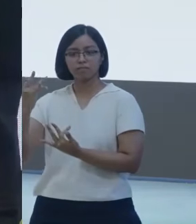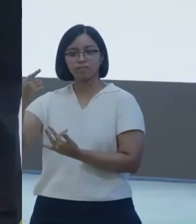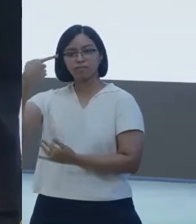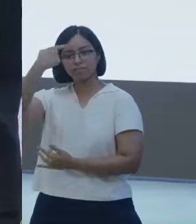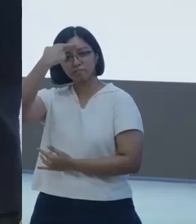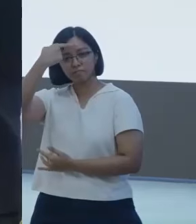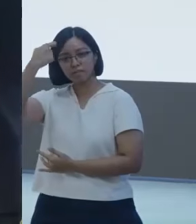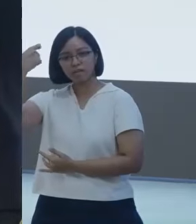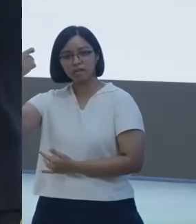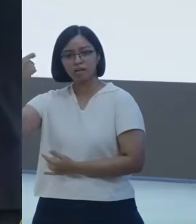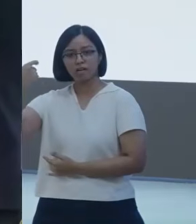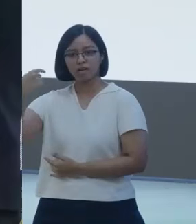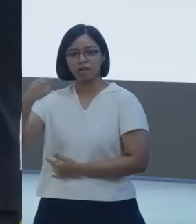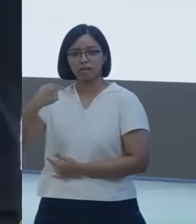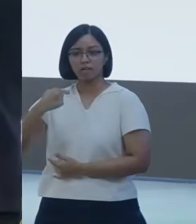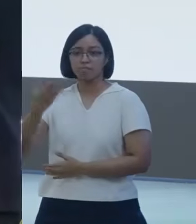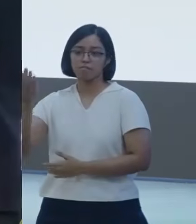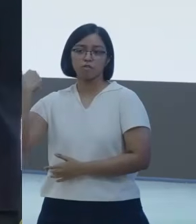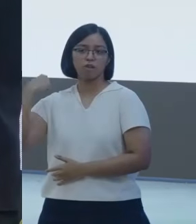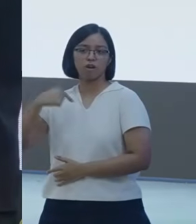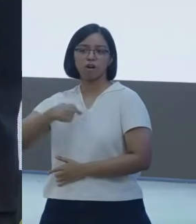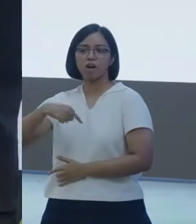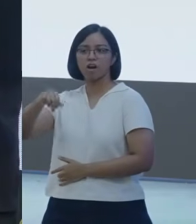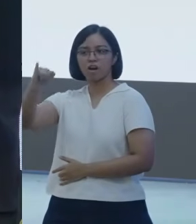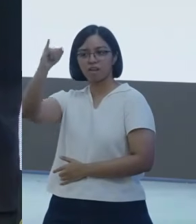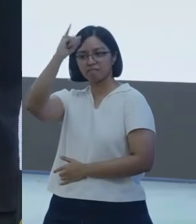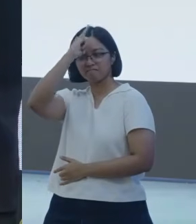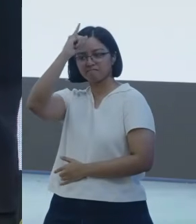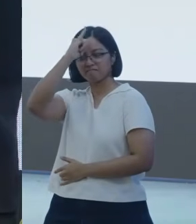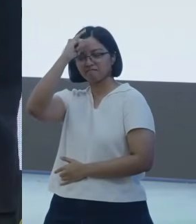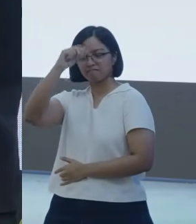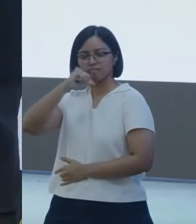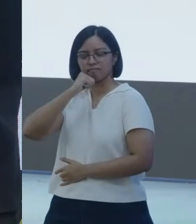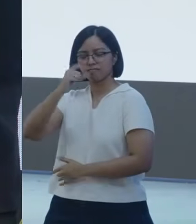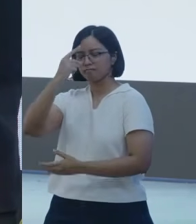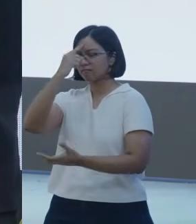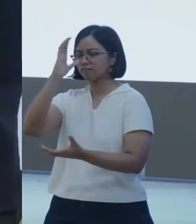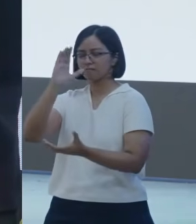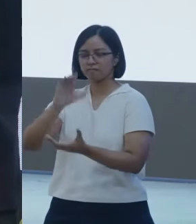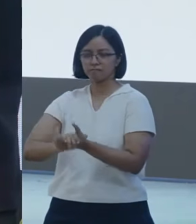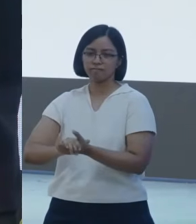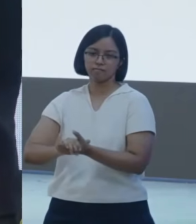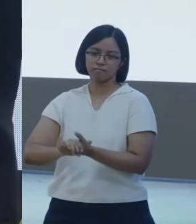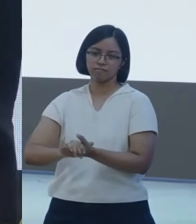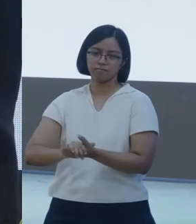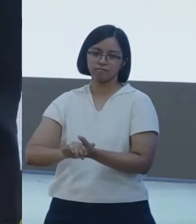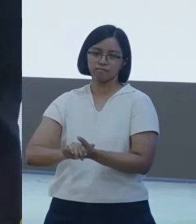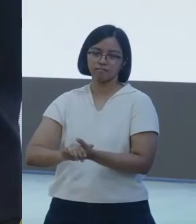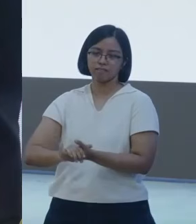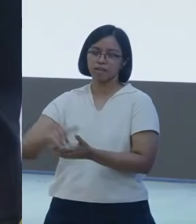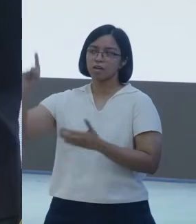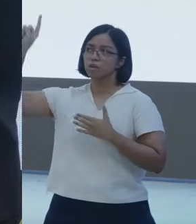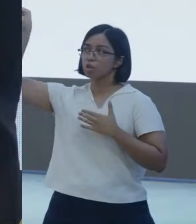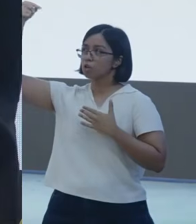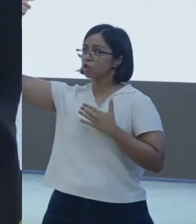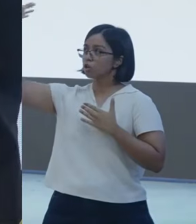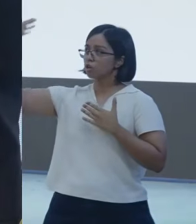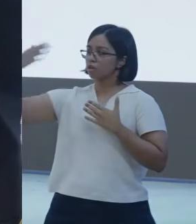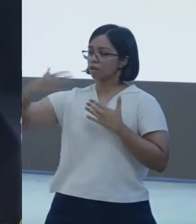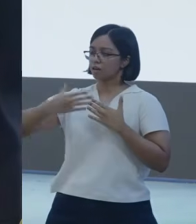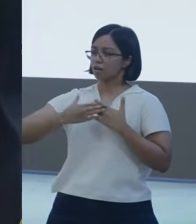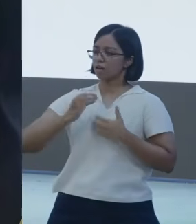because I had acted ignorantly in unbelief. And the grace of our